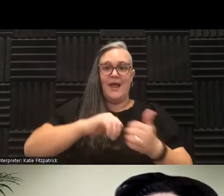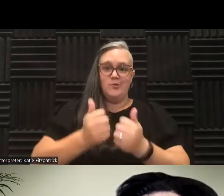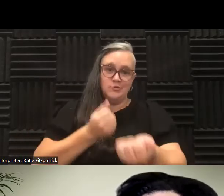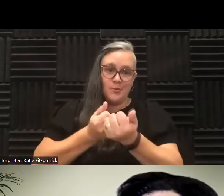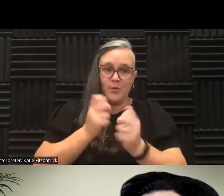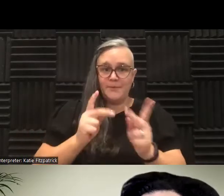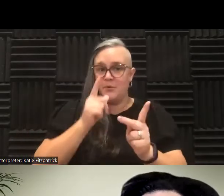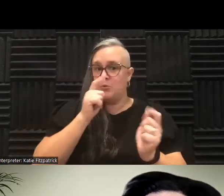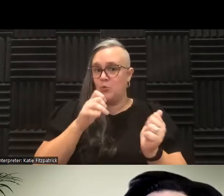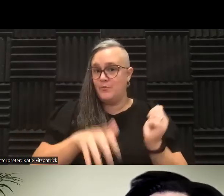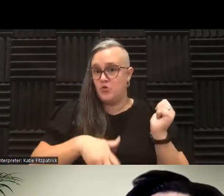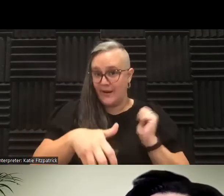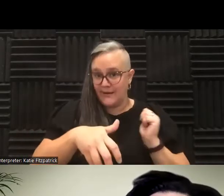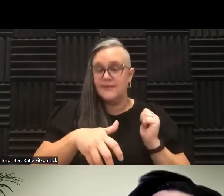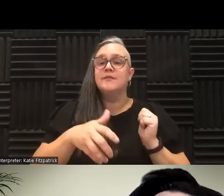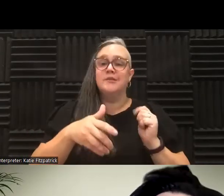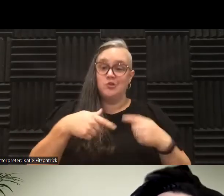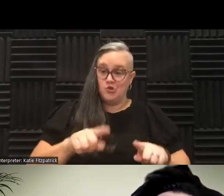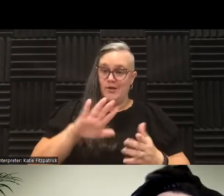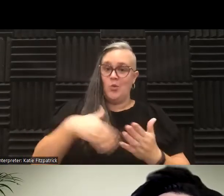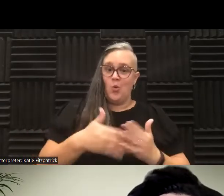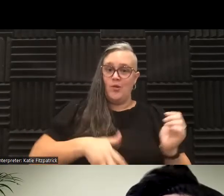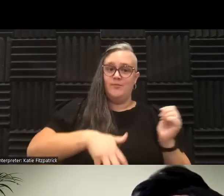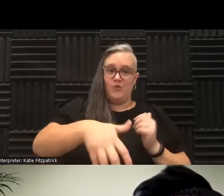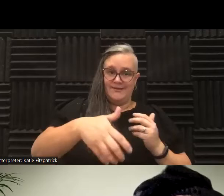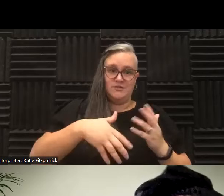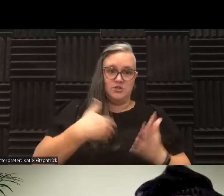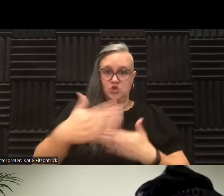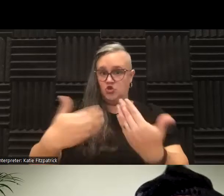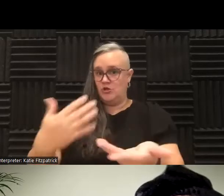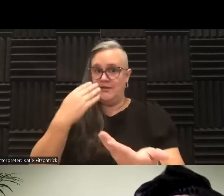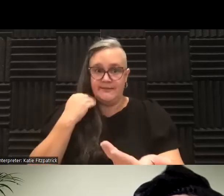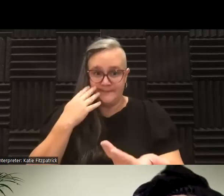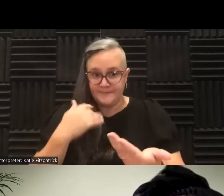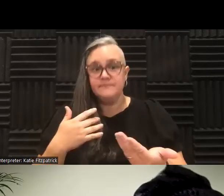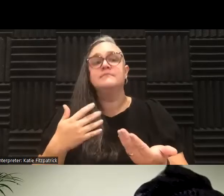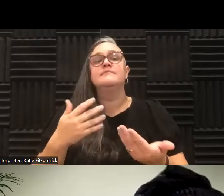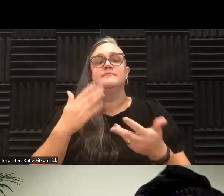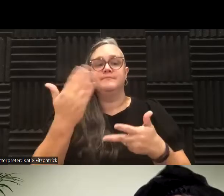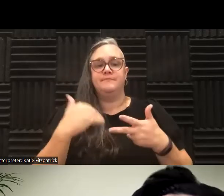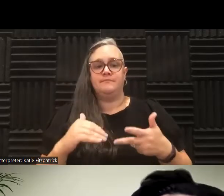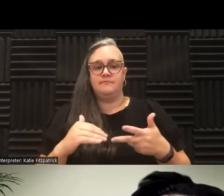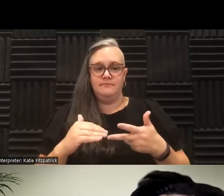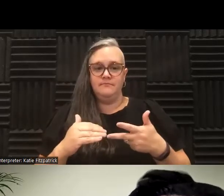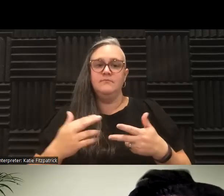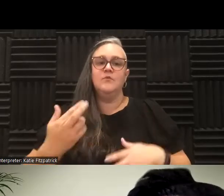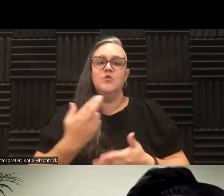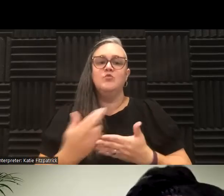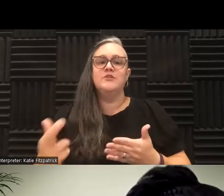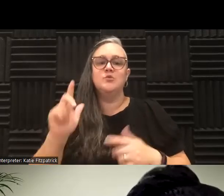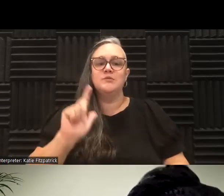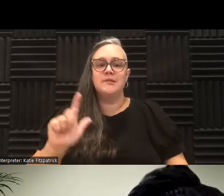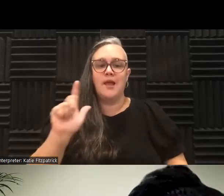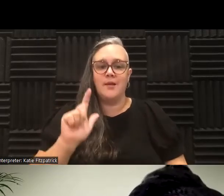pregnant throughout their pregnancy journey, and then a resource library and data